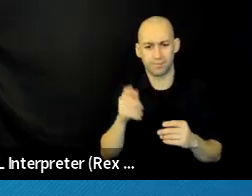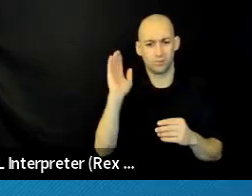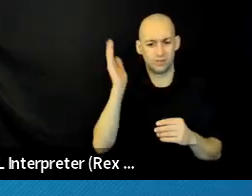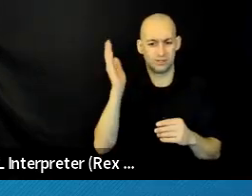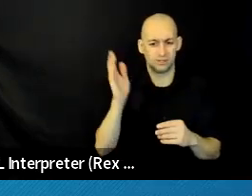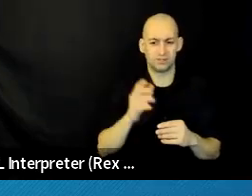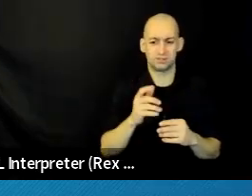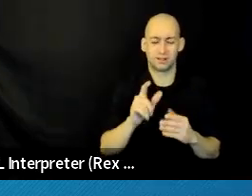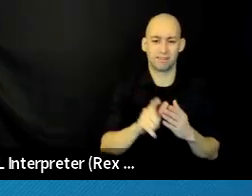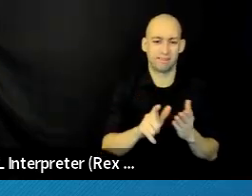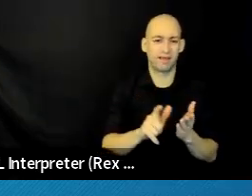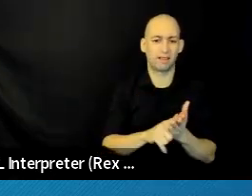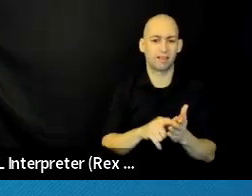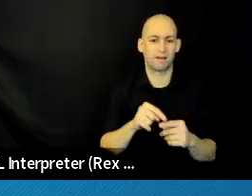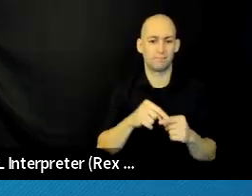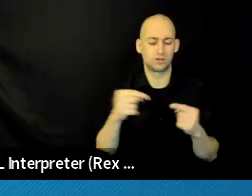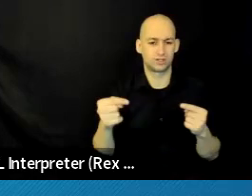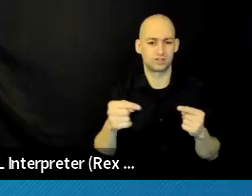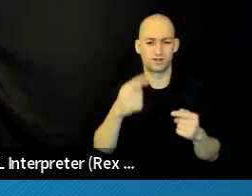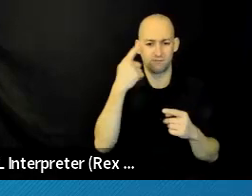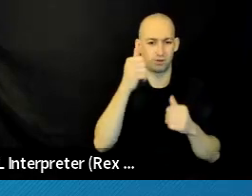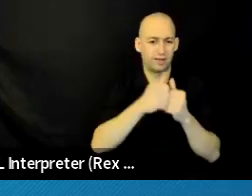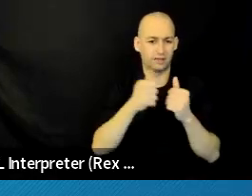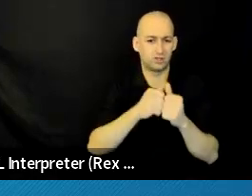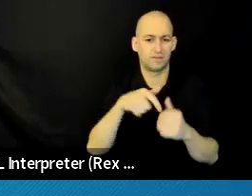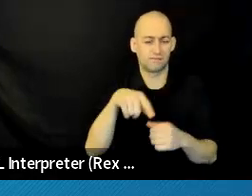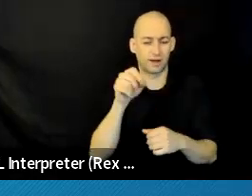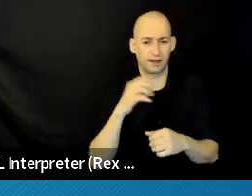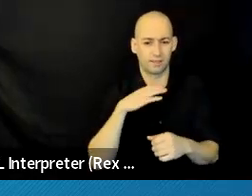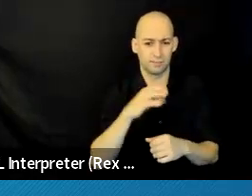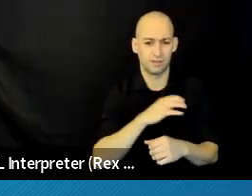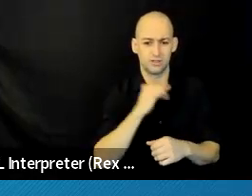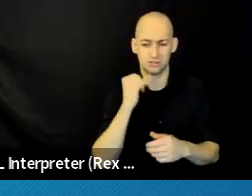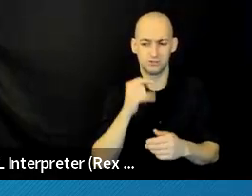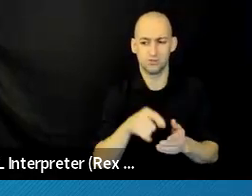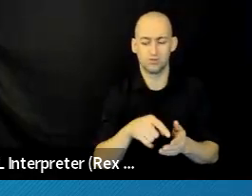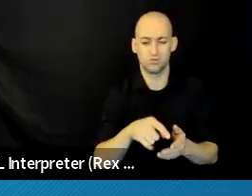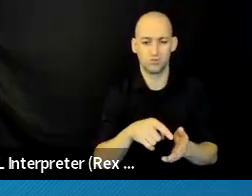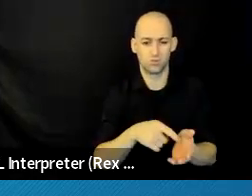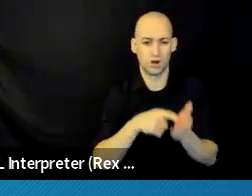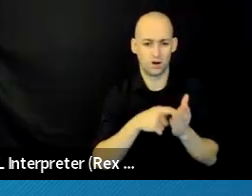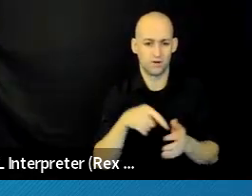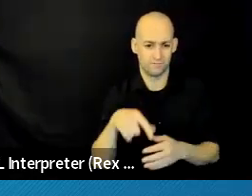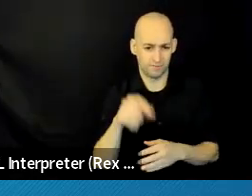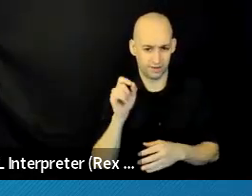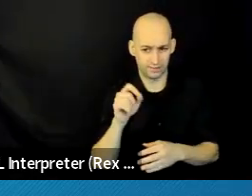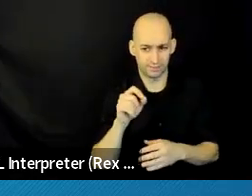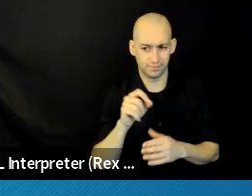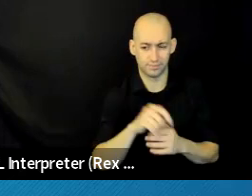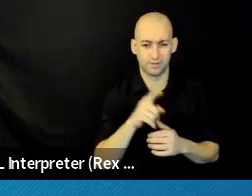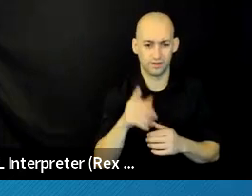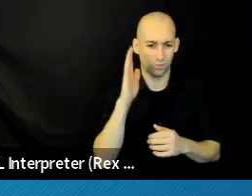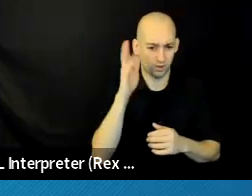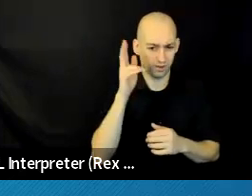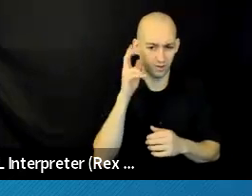there are legal objections to each of the findings that the Commission is required to find, and as you will hear, we